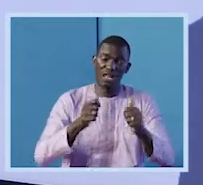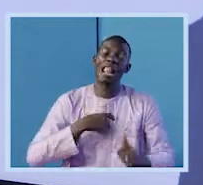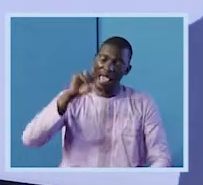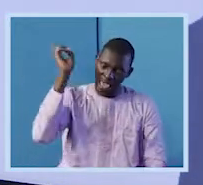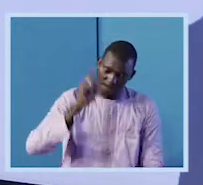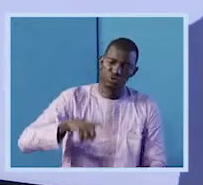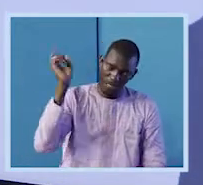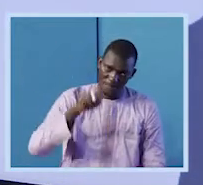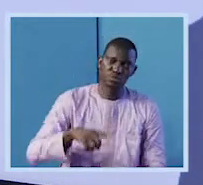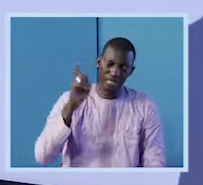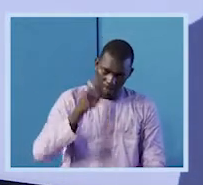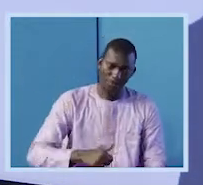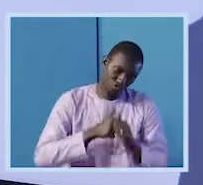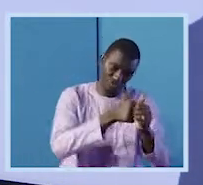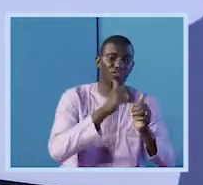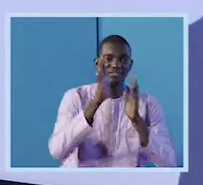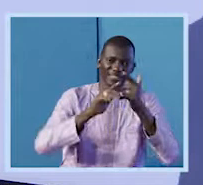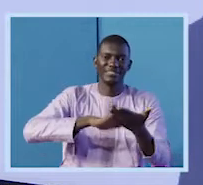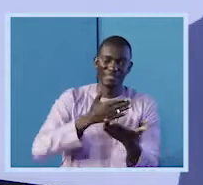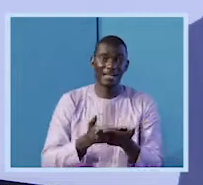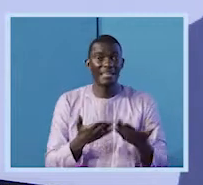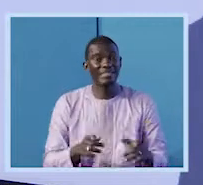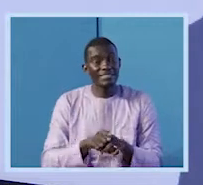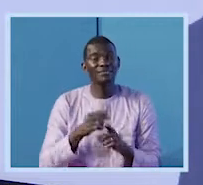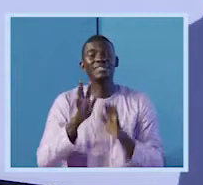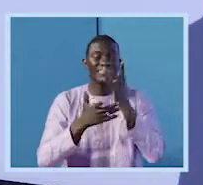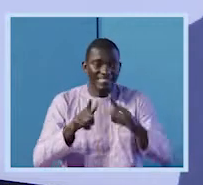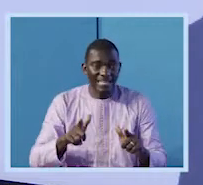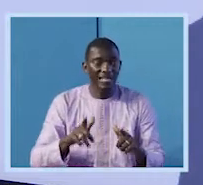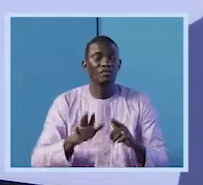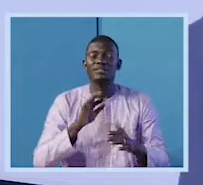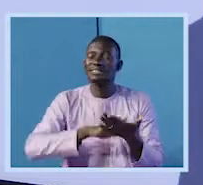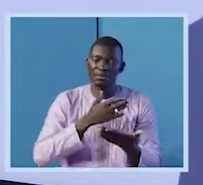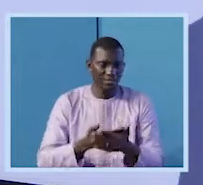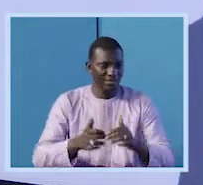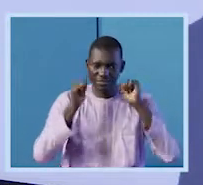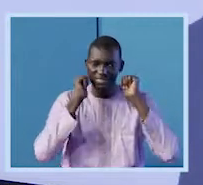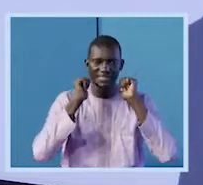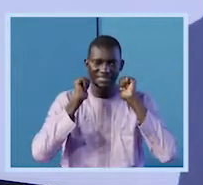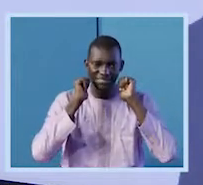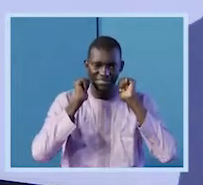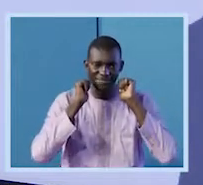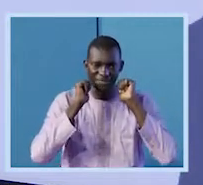must go in for it. And then, mind you, sign language interpreting is very